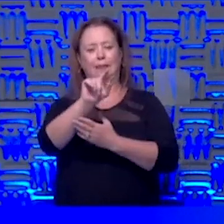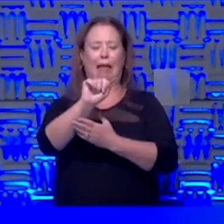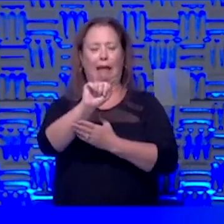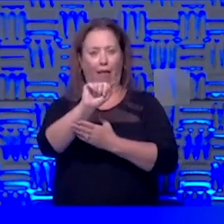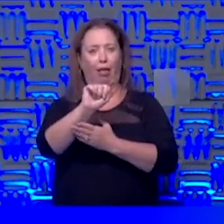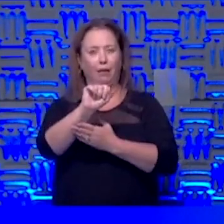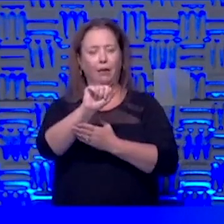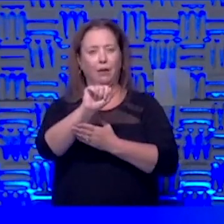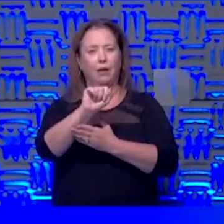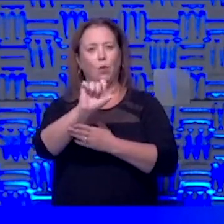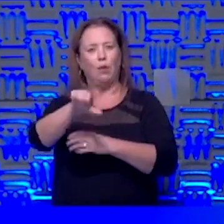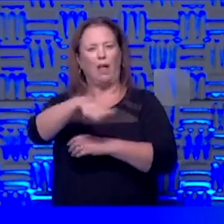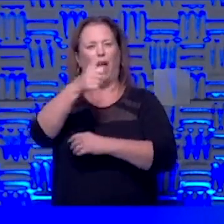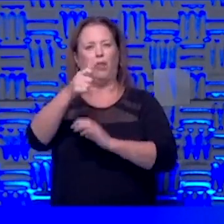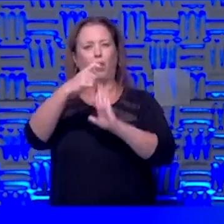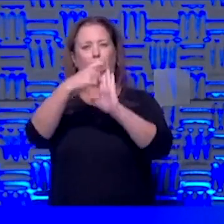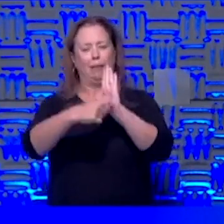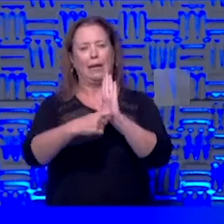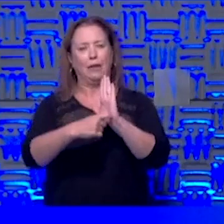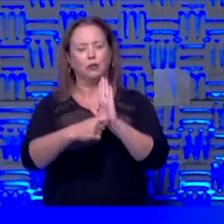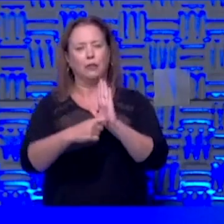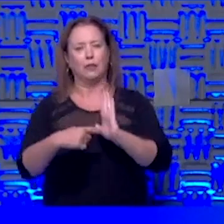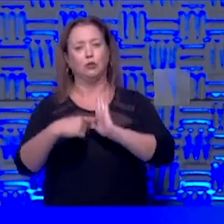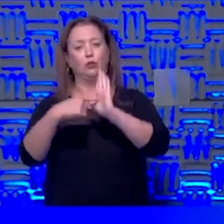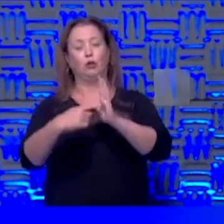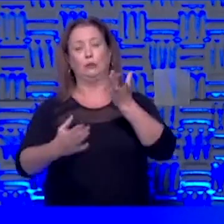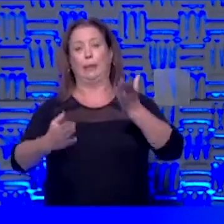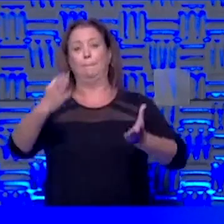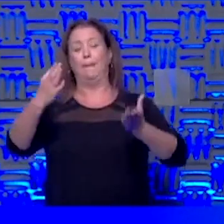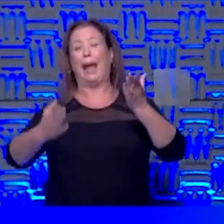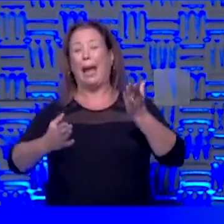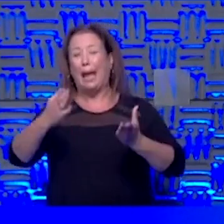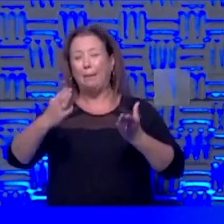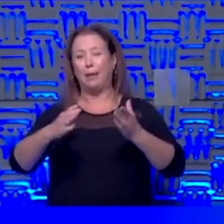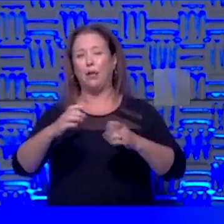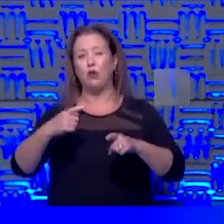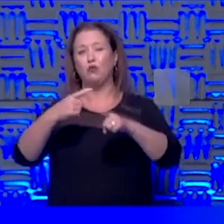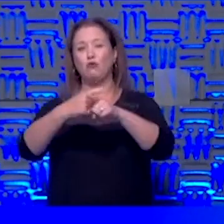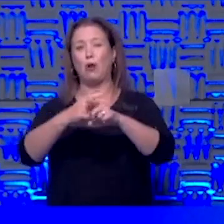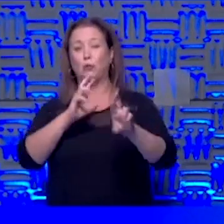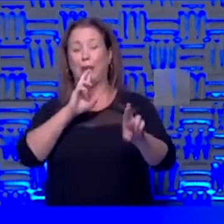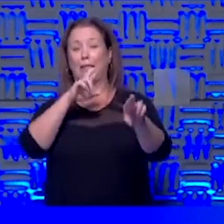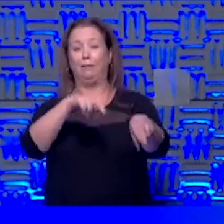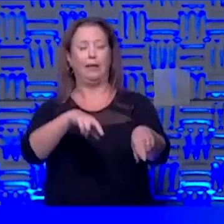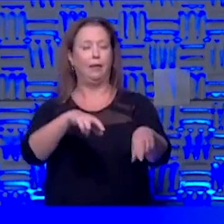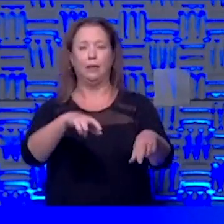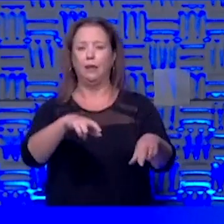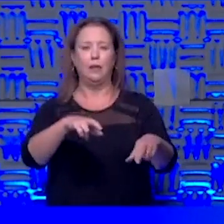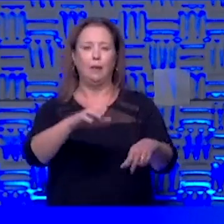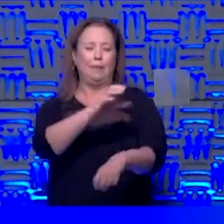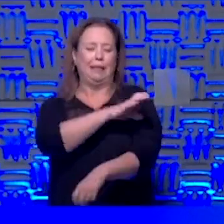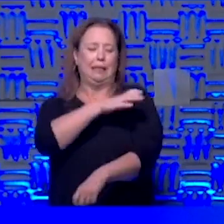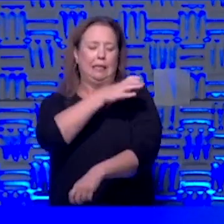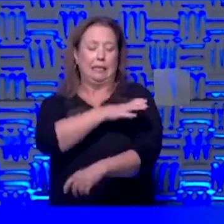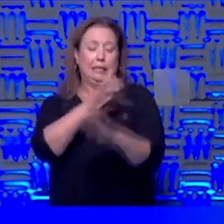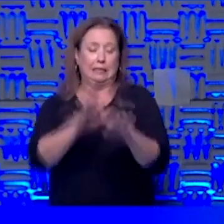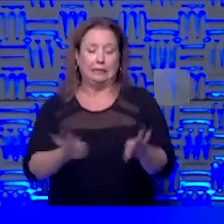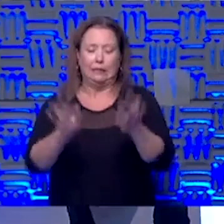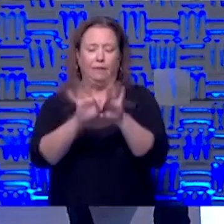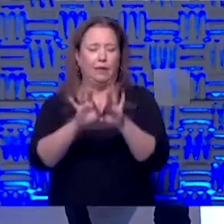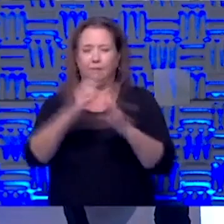the other previous publication that shows that maybe there is some cross-reactivity. Again, I don't know how clinically significant it